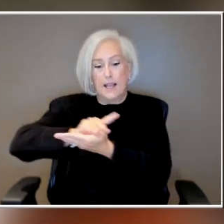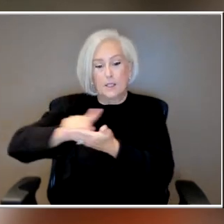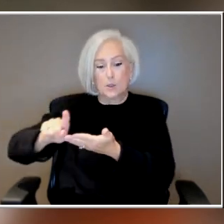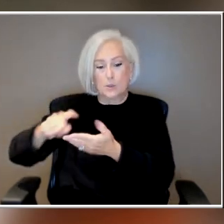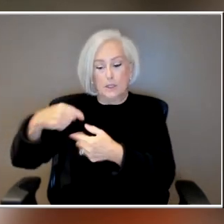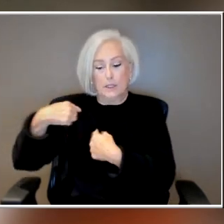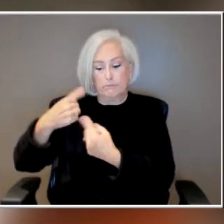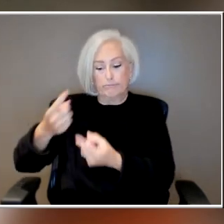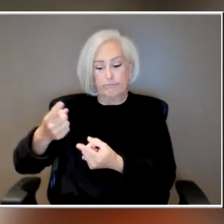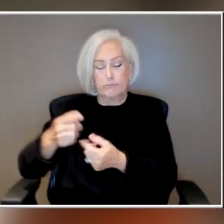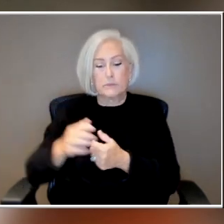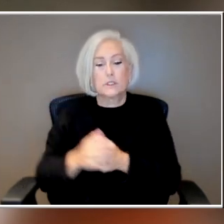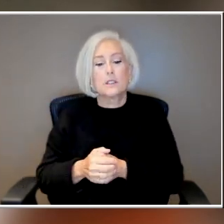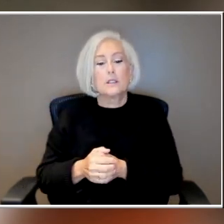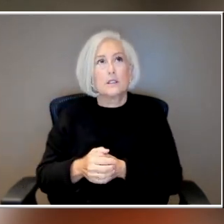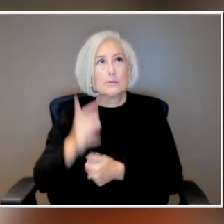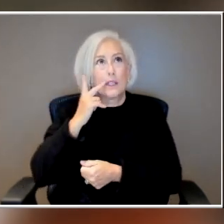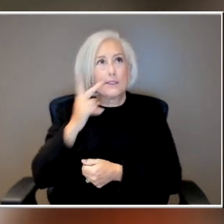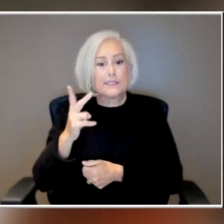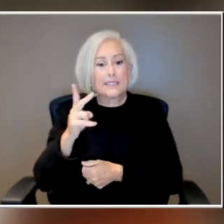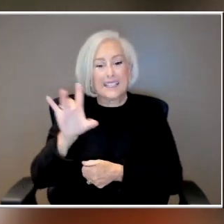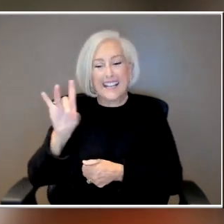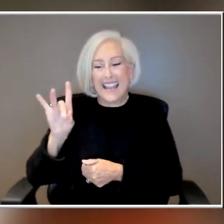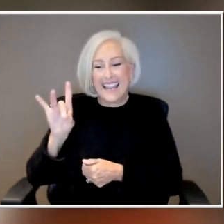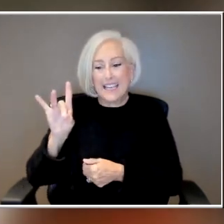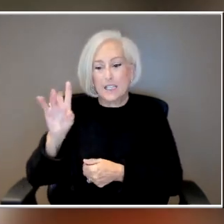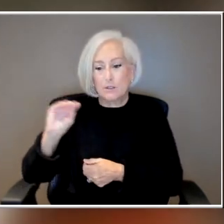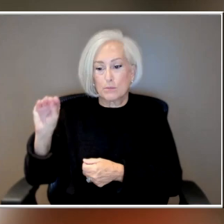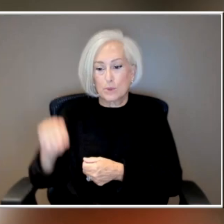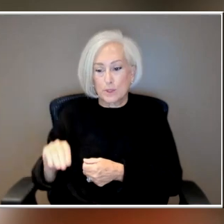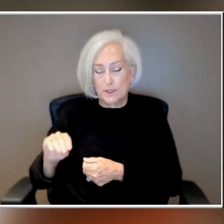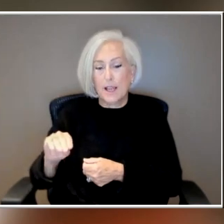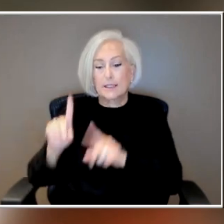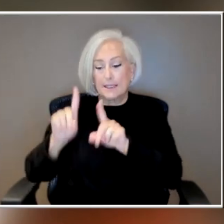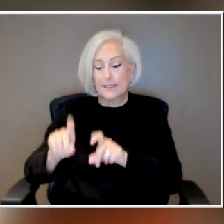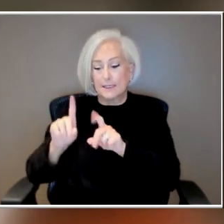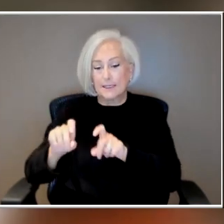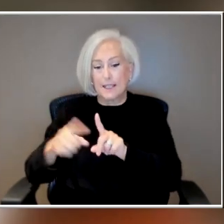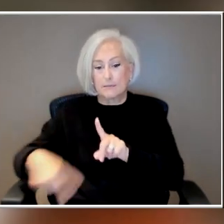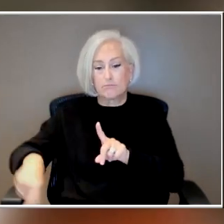seen almost 8% test positivity for flu. That